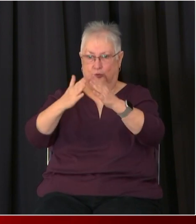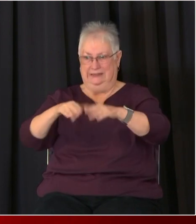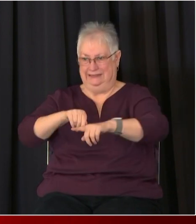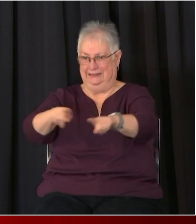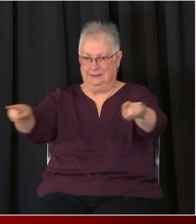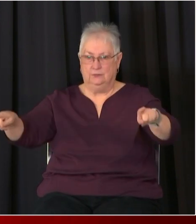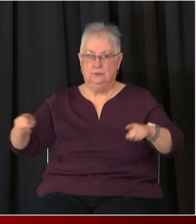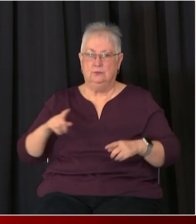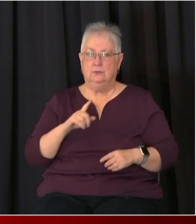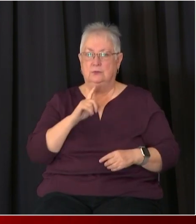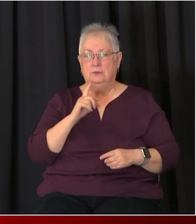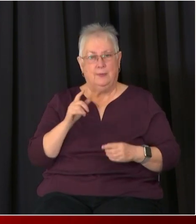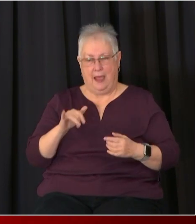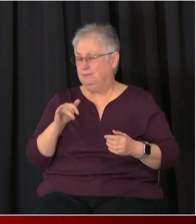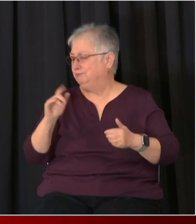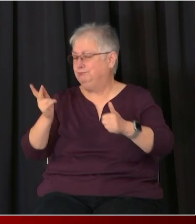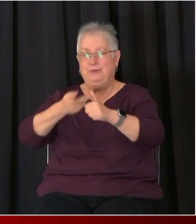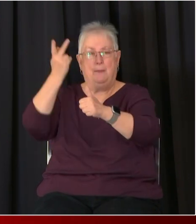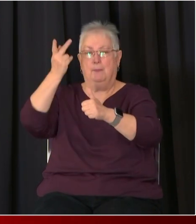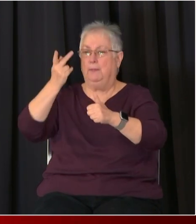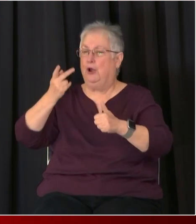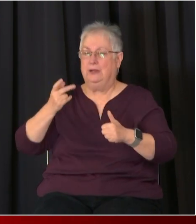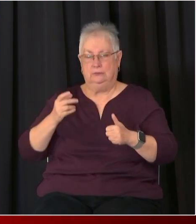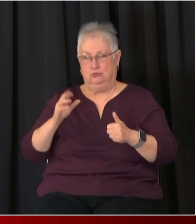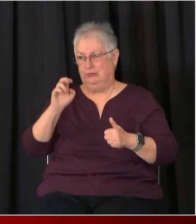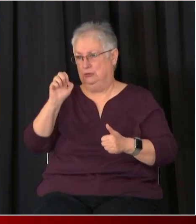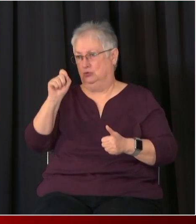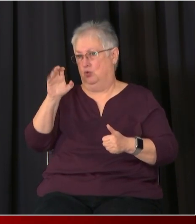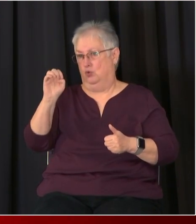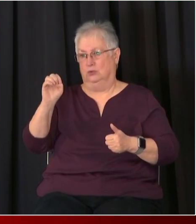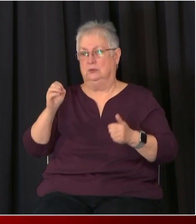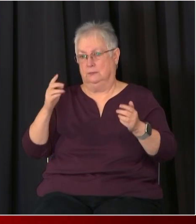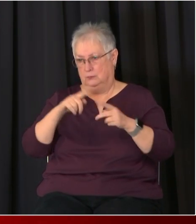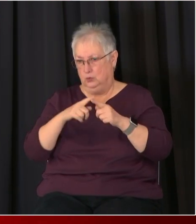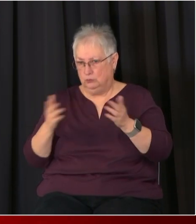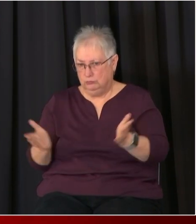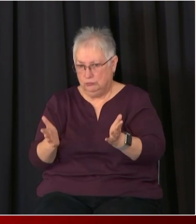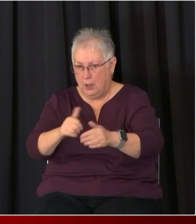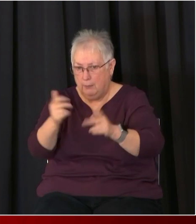that we have for getting people interested in taking the vaccine.